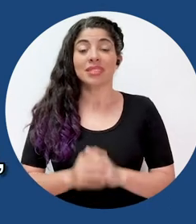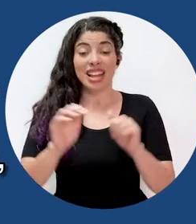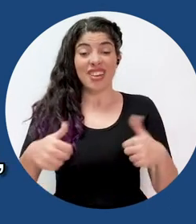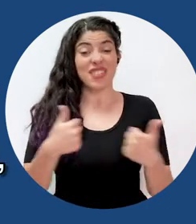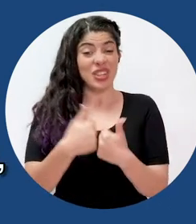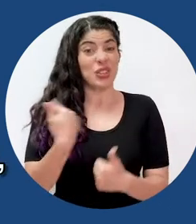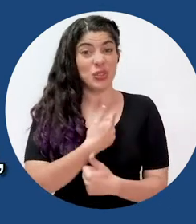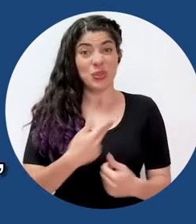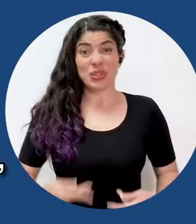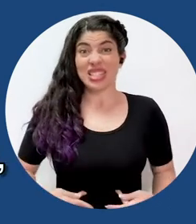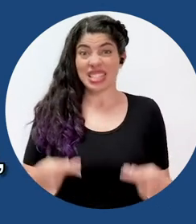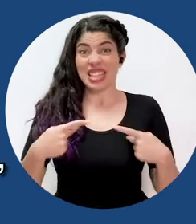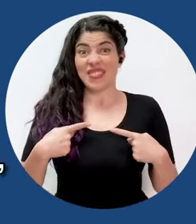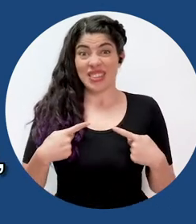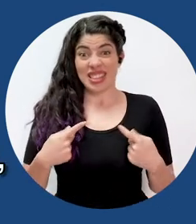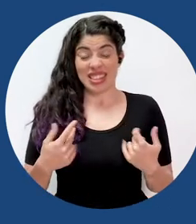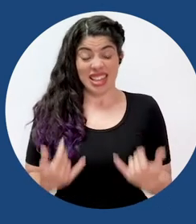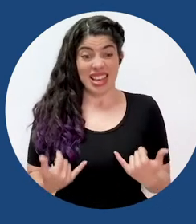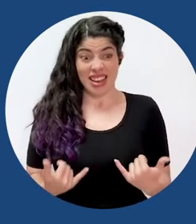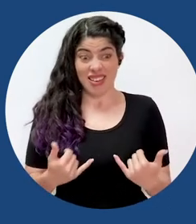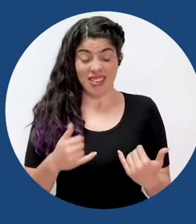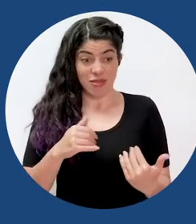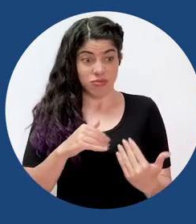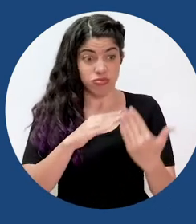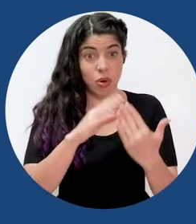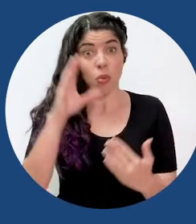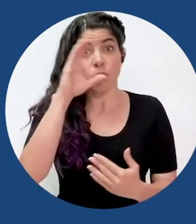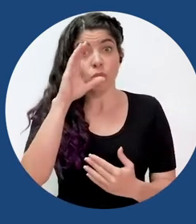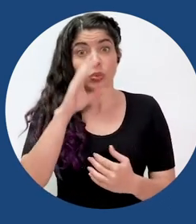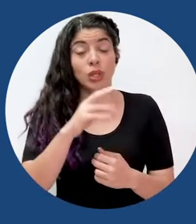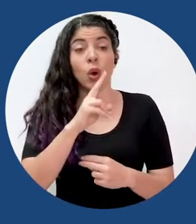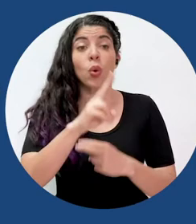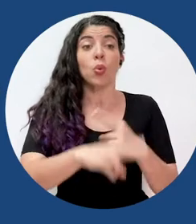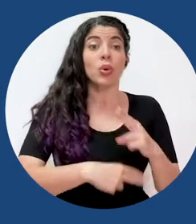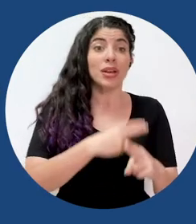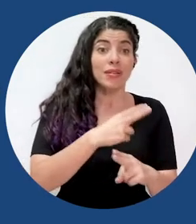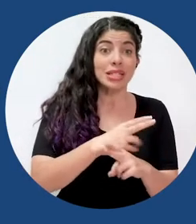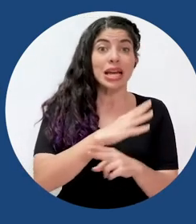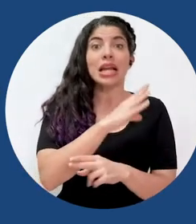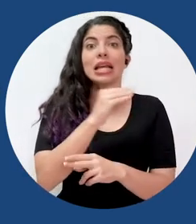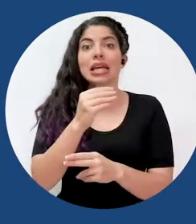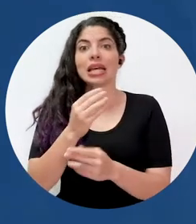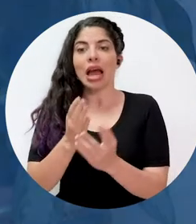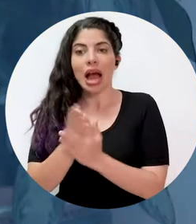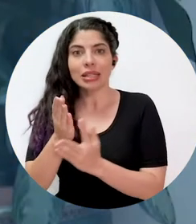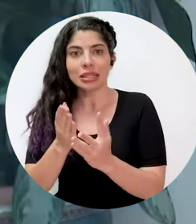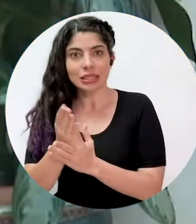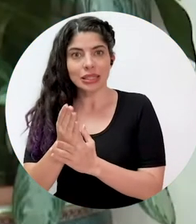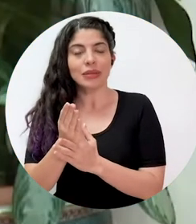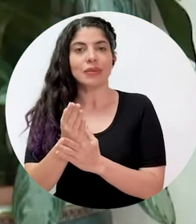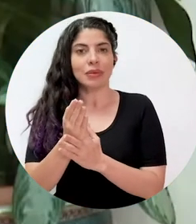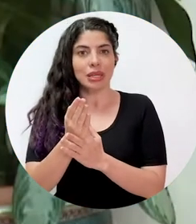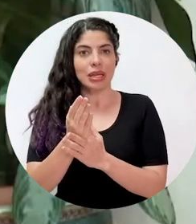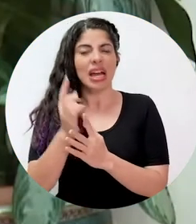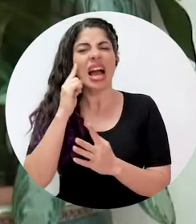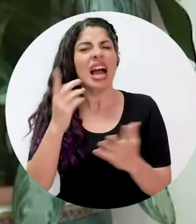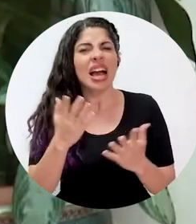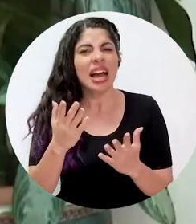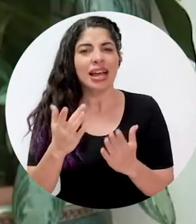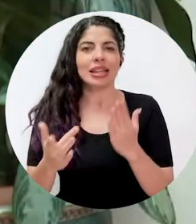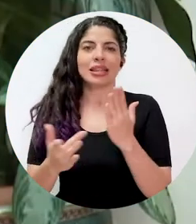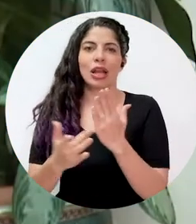The challenge of a lifetime is before us to ensure universal and equitable access to the health